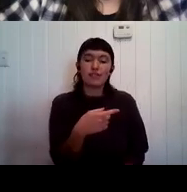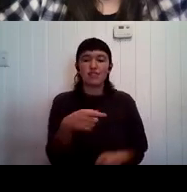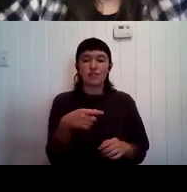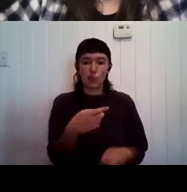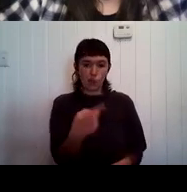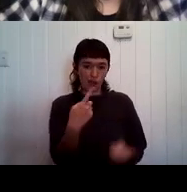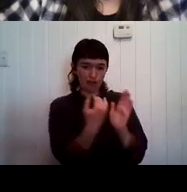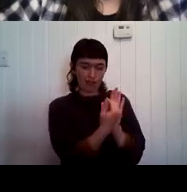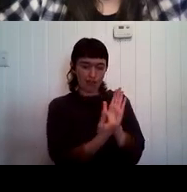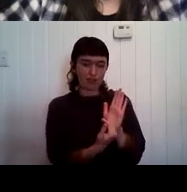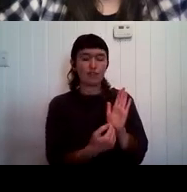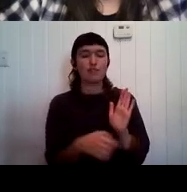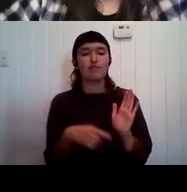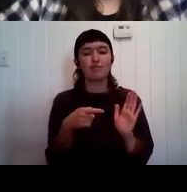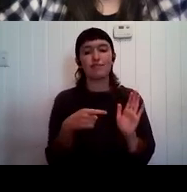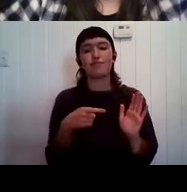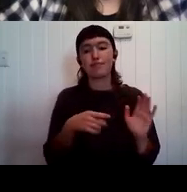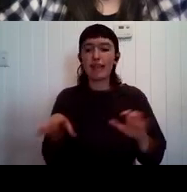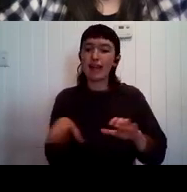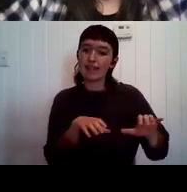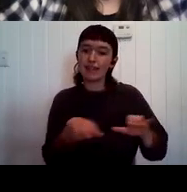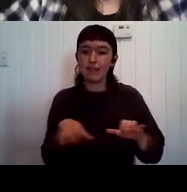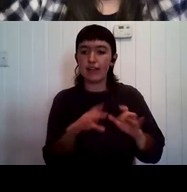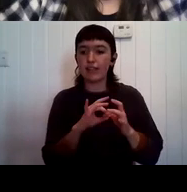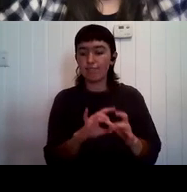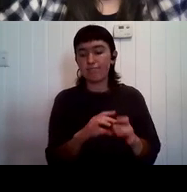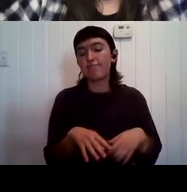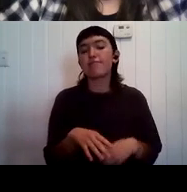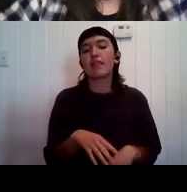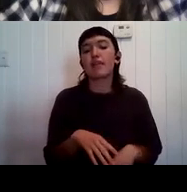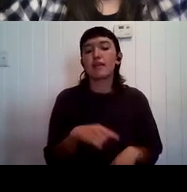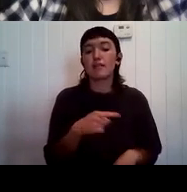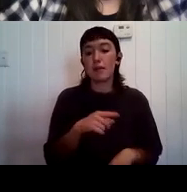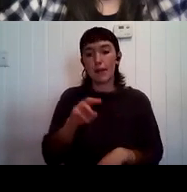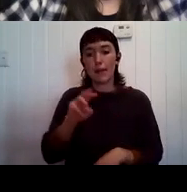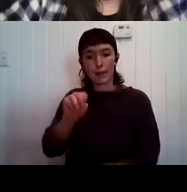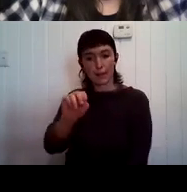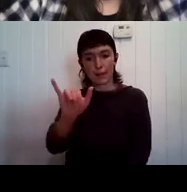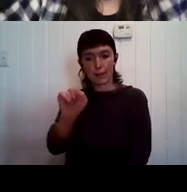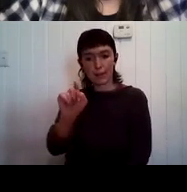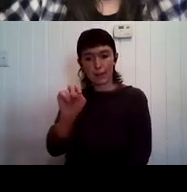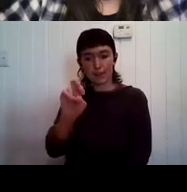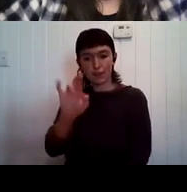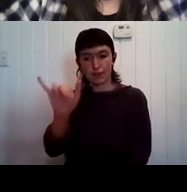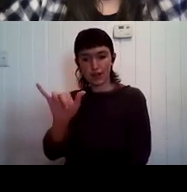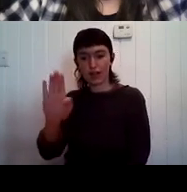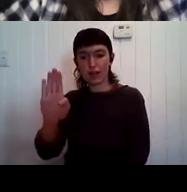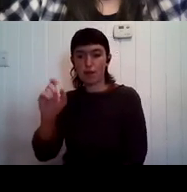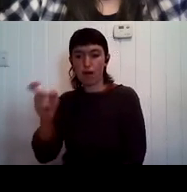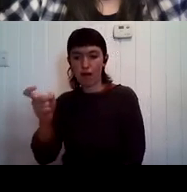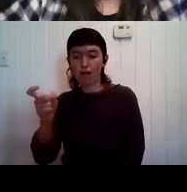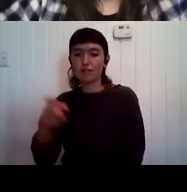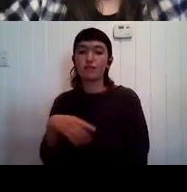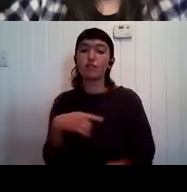And it's an activity that goes along with it. But this mystery box activity just shows that one